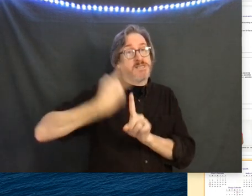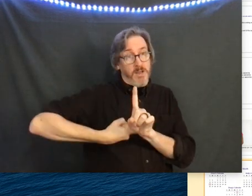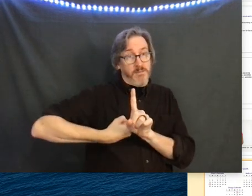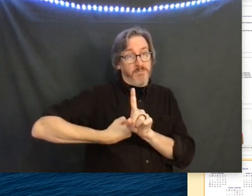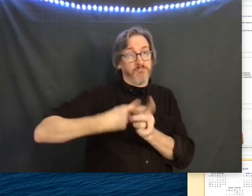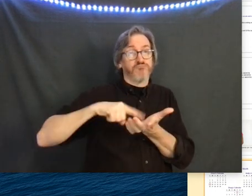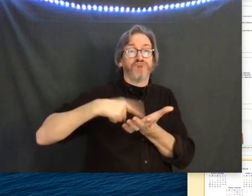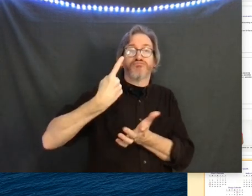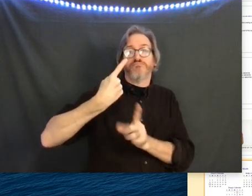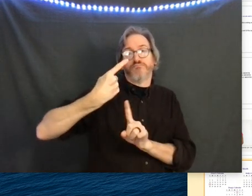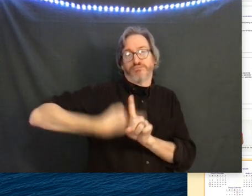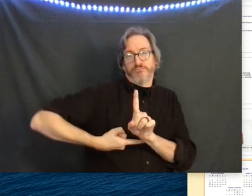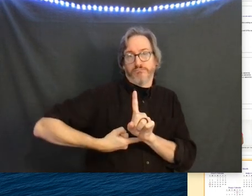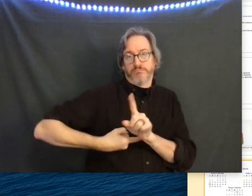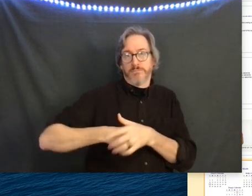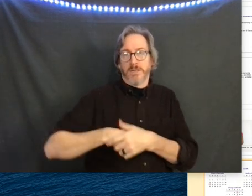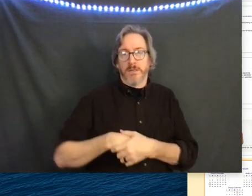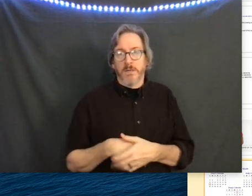Once a month.